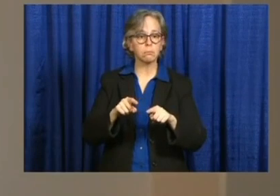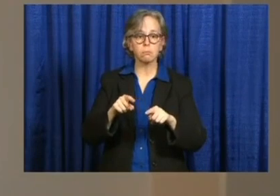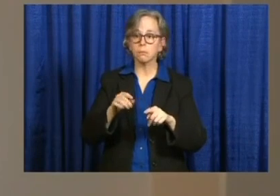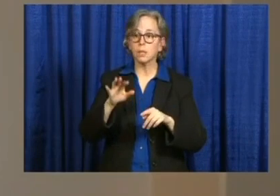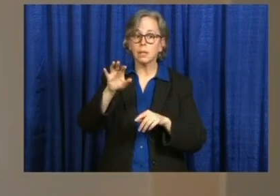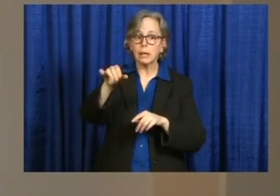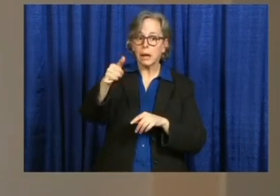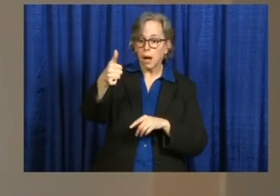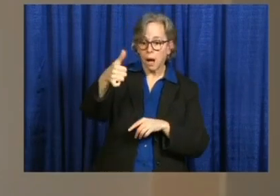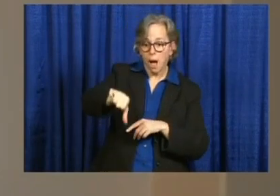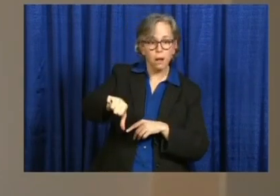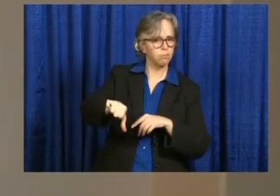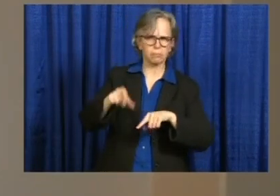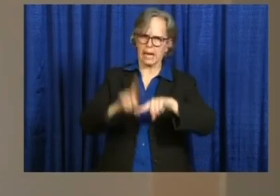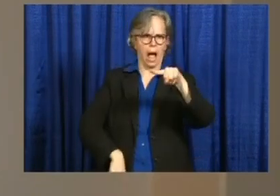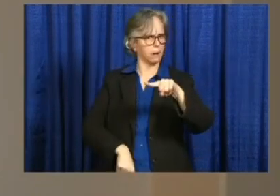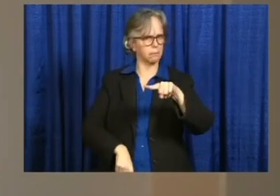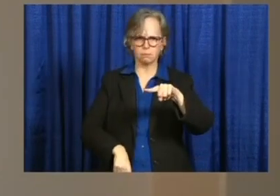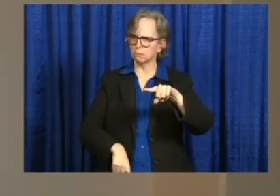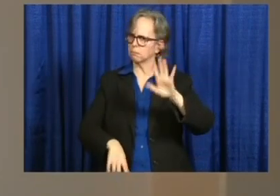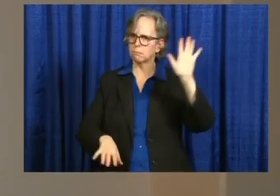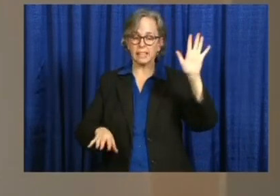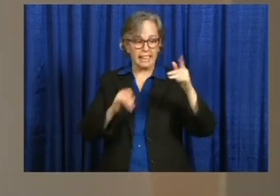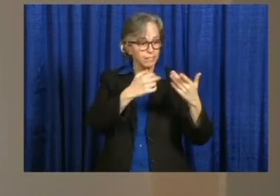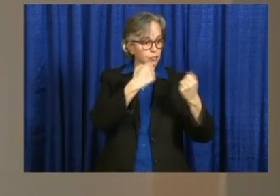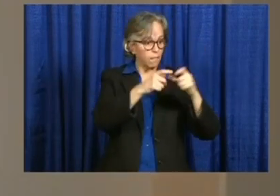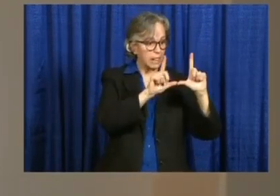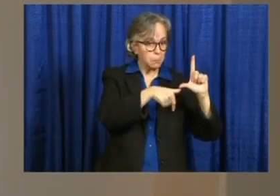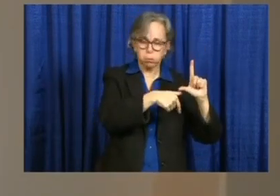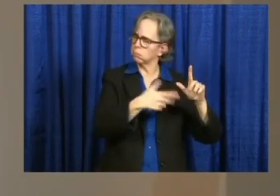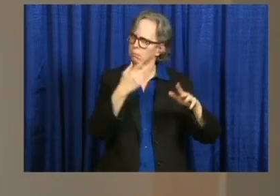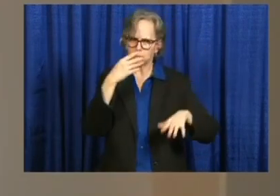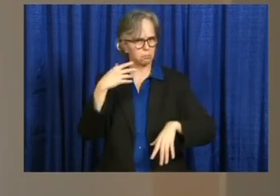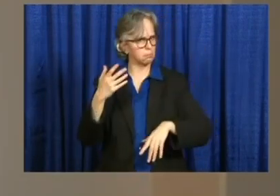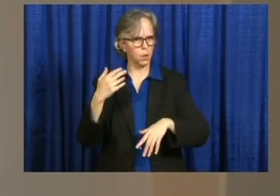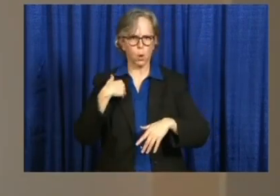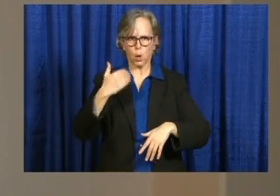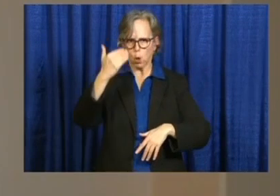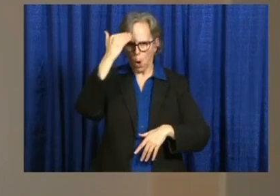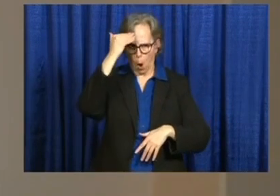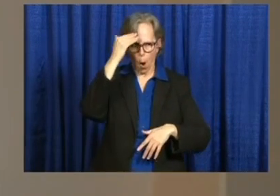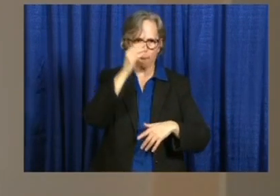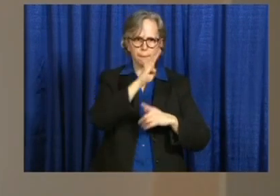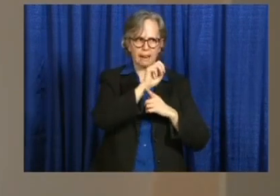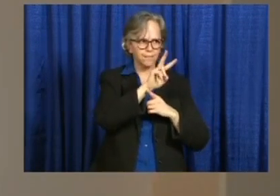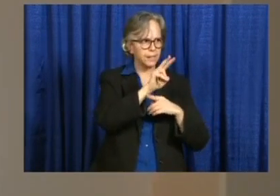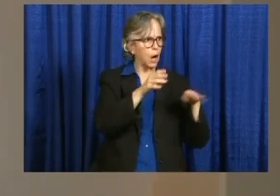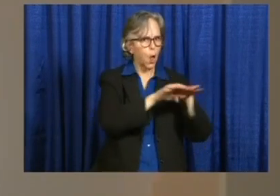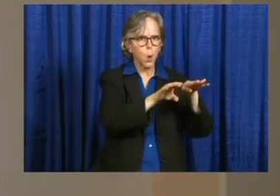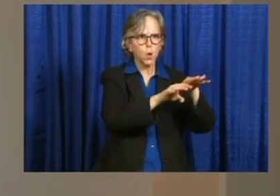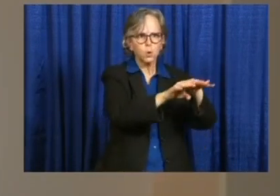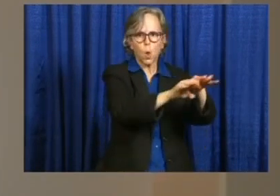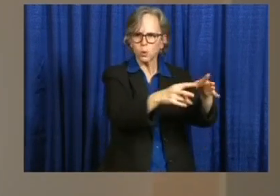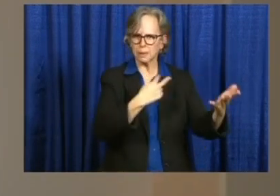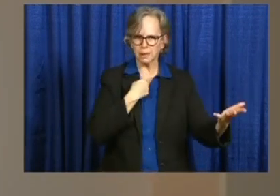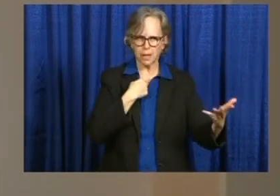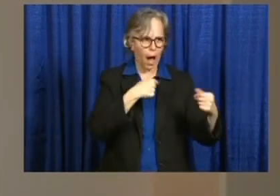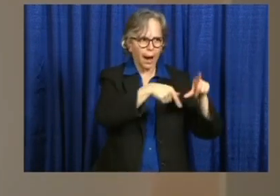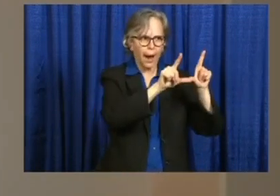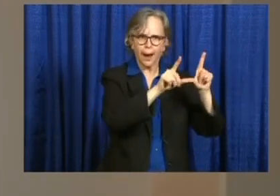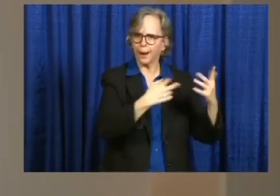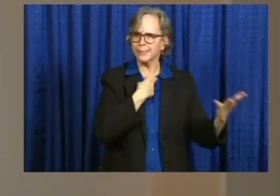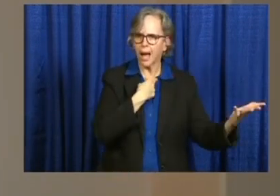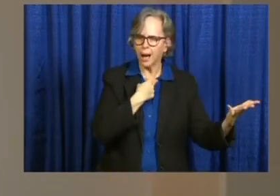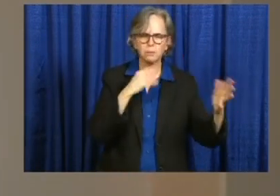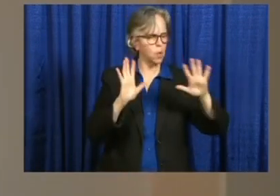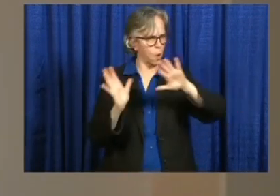that driver's license provision, because we know that our BMVs are not open to serve you. And so that has been also something important detail